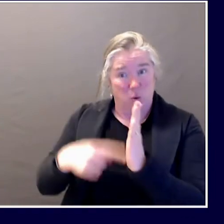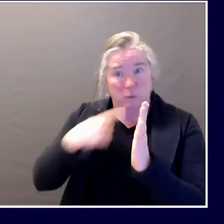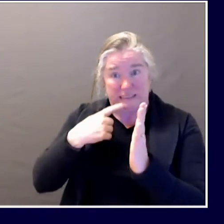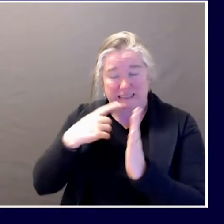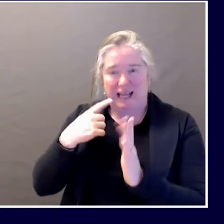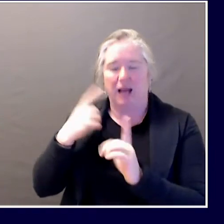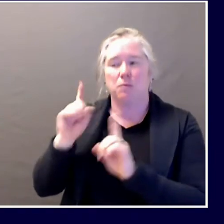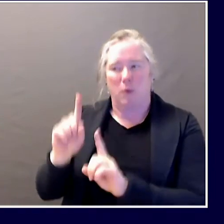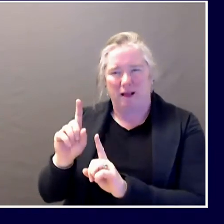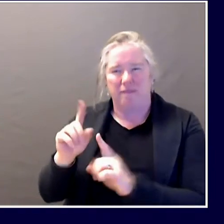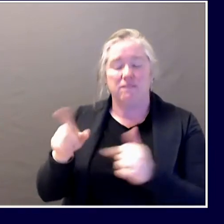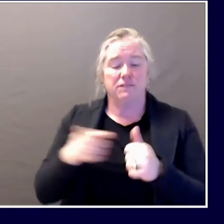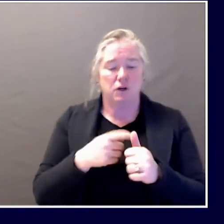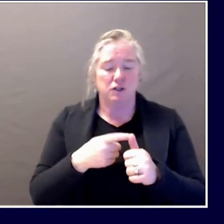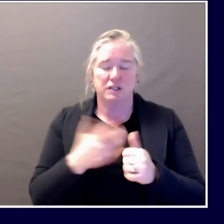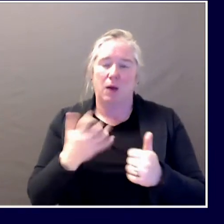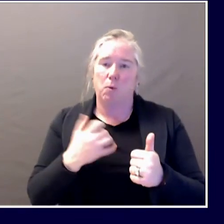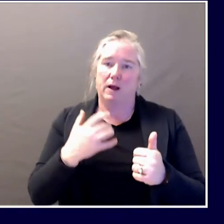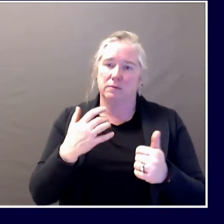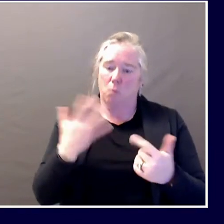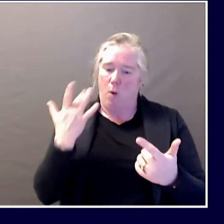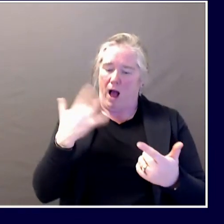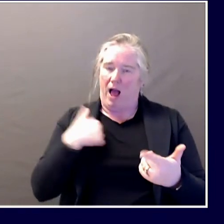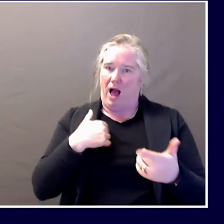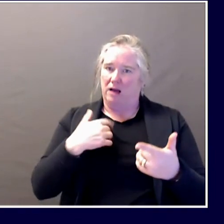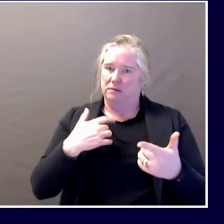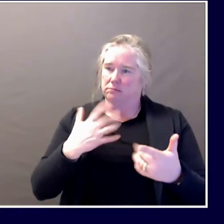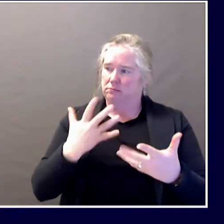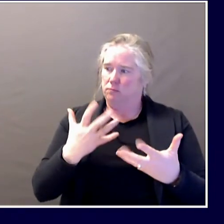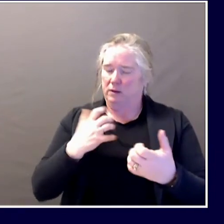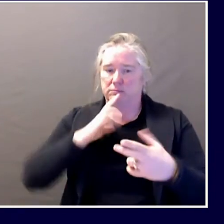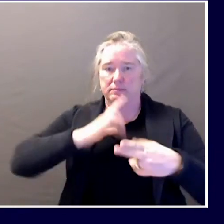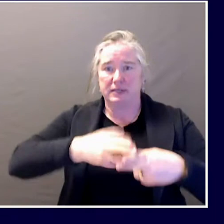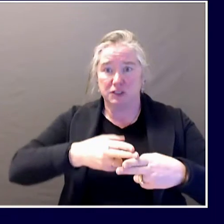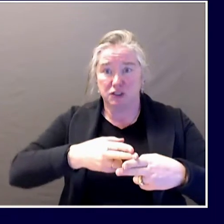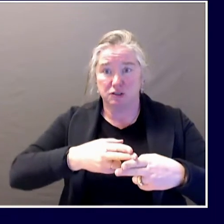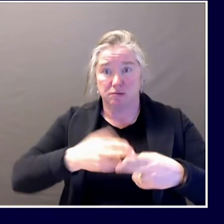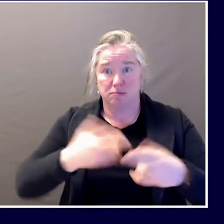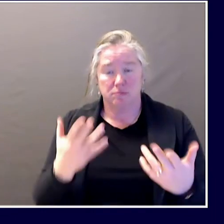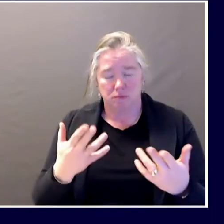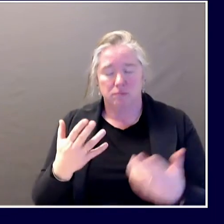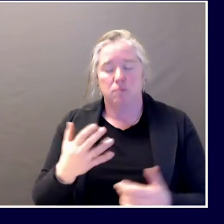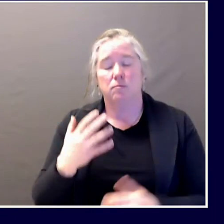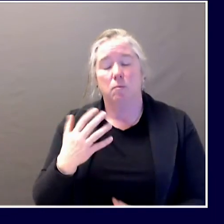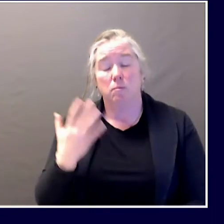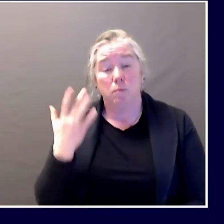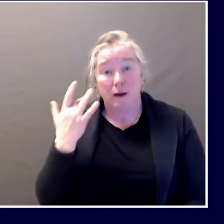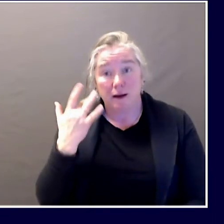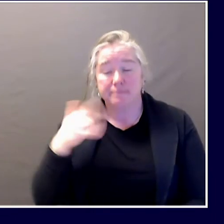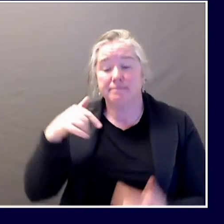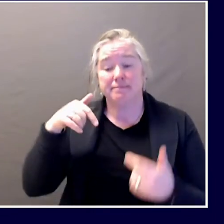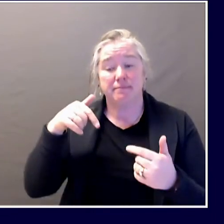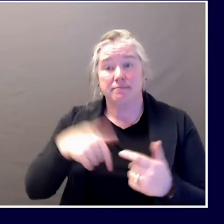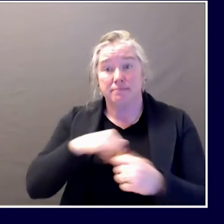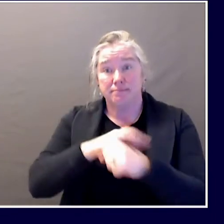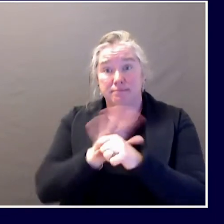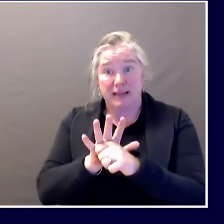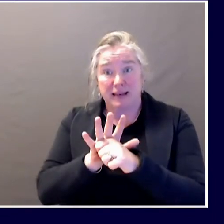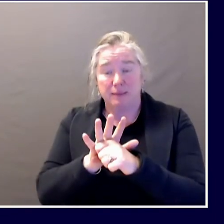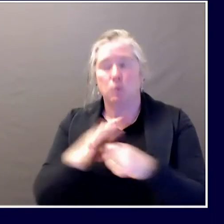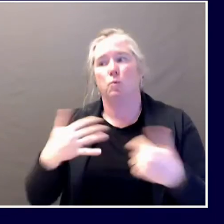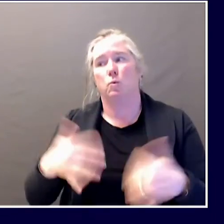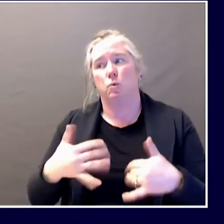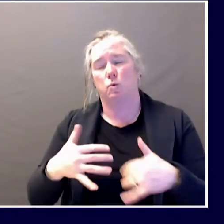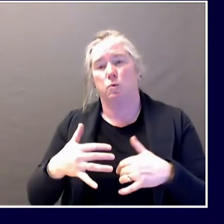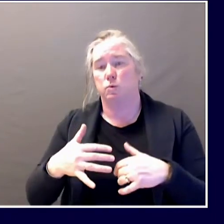frank. The pandemic has been hard for all of us, but the stresses of the pandemic